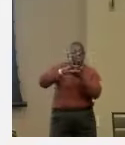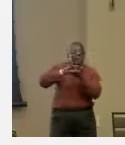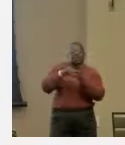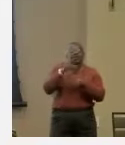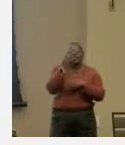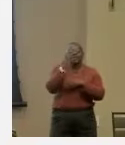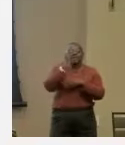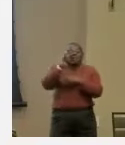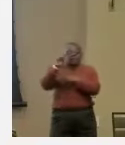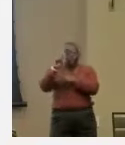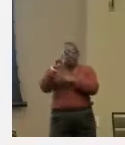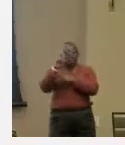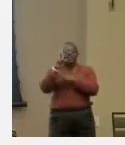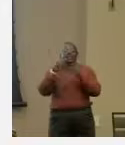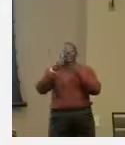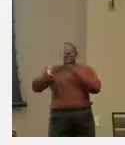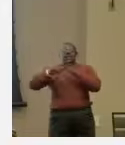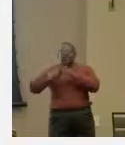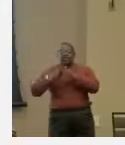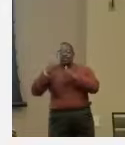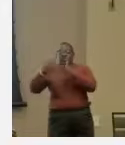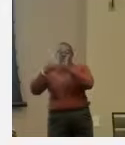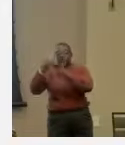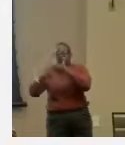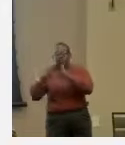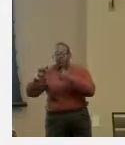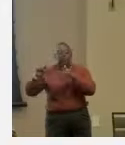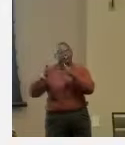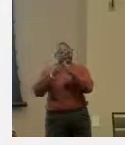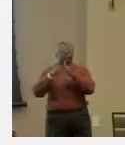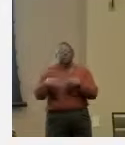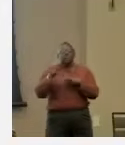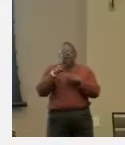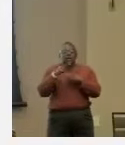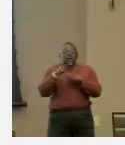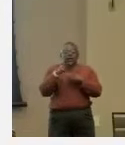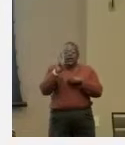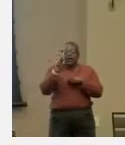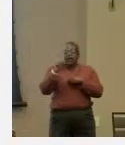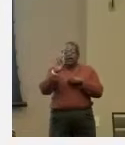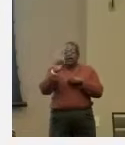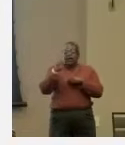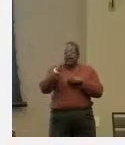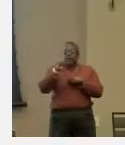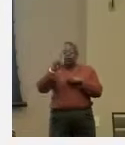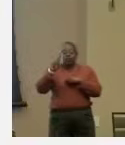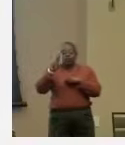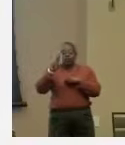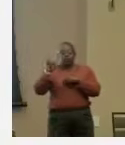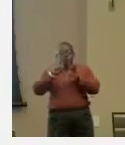And then he went on to start the first rheumatology department at UC Irvine when it formed.